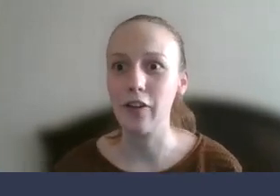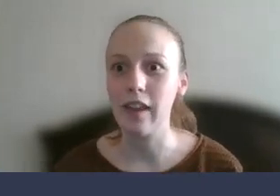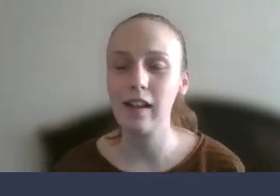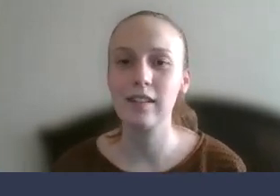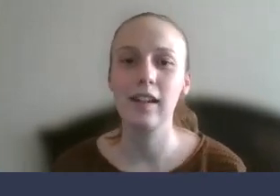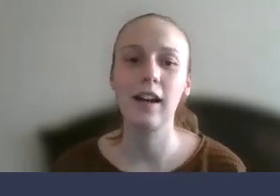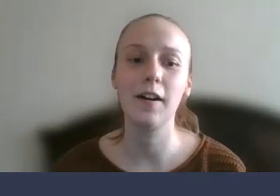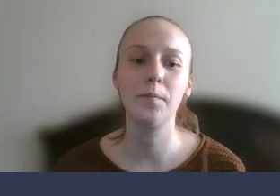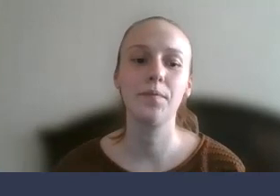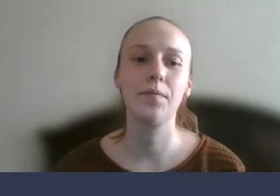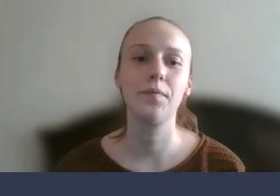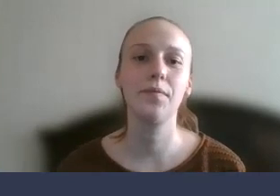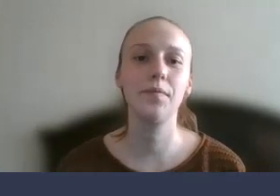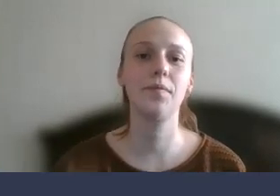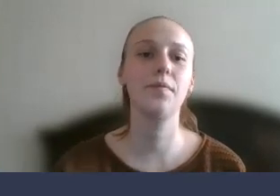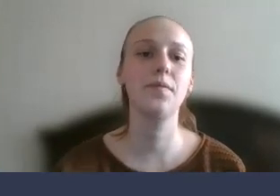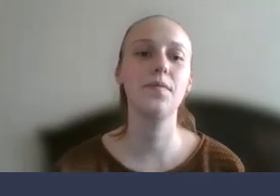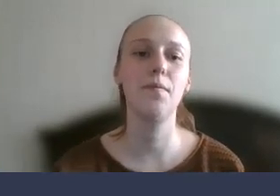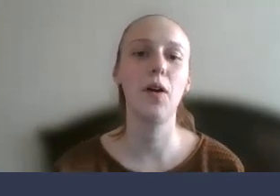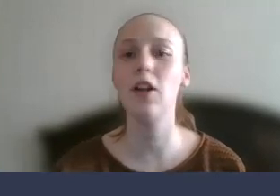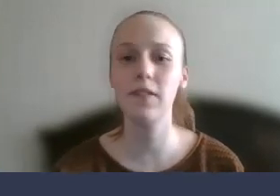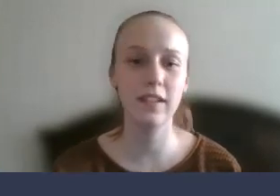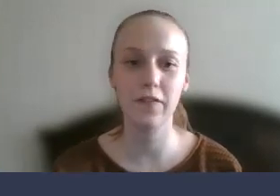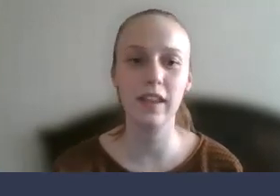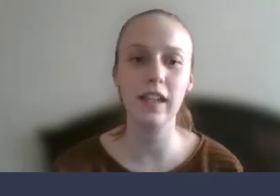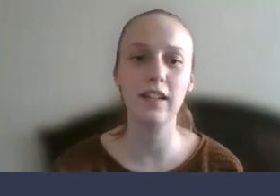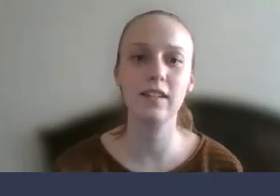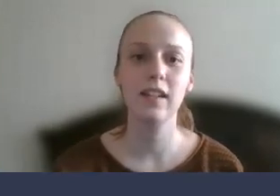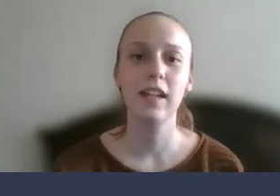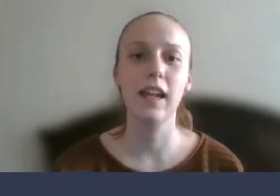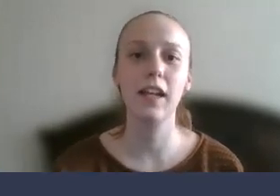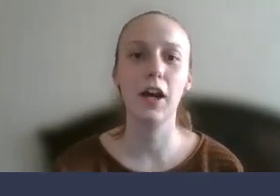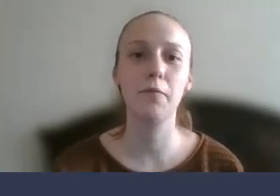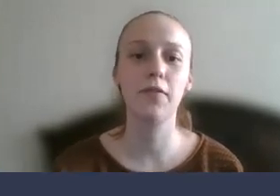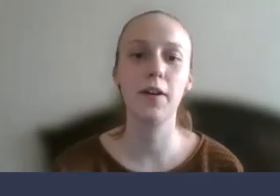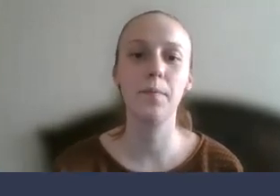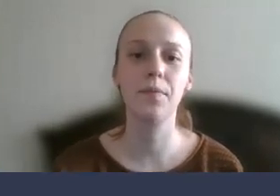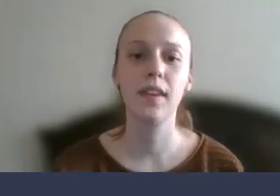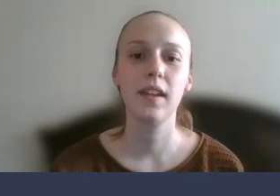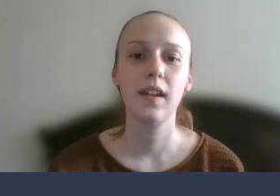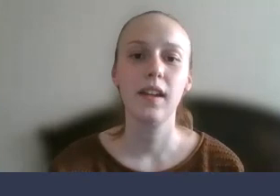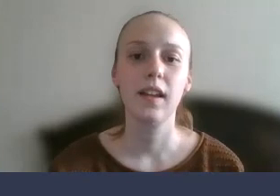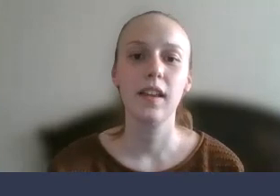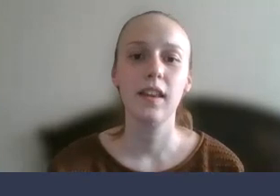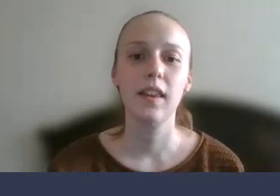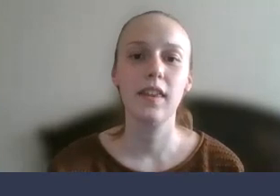thank you for things. All of these different things can come from